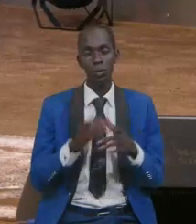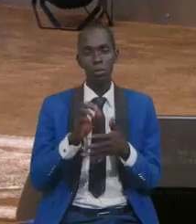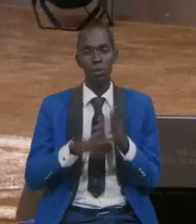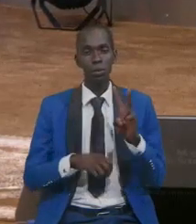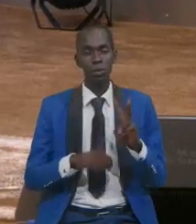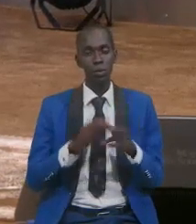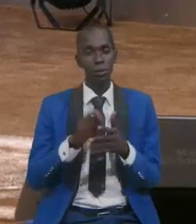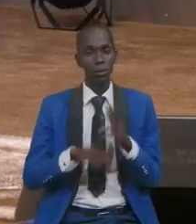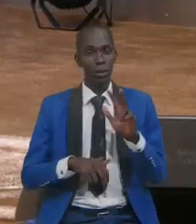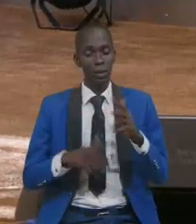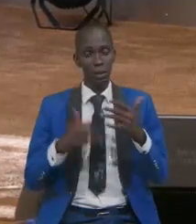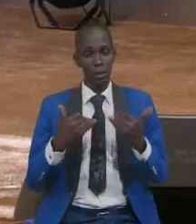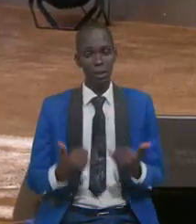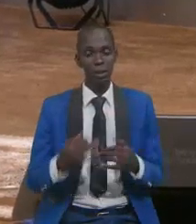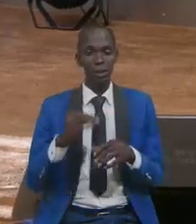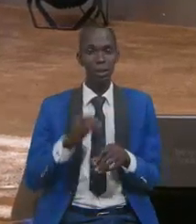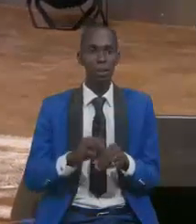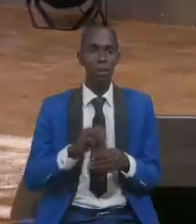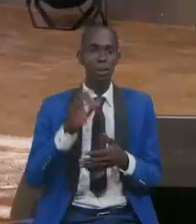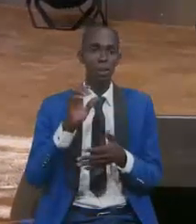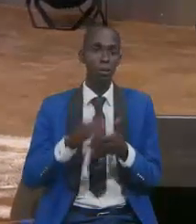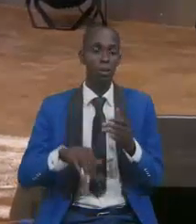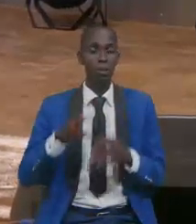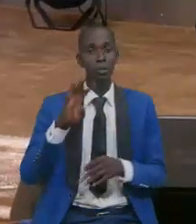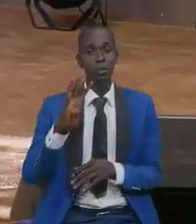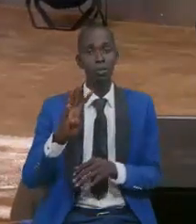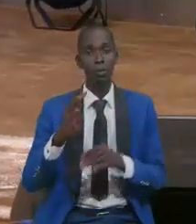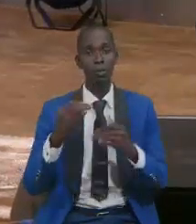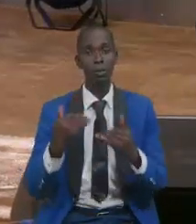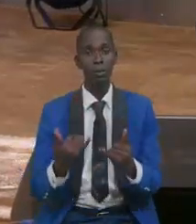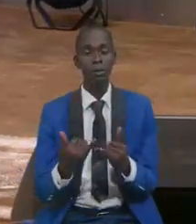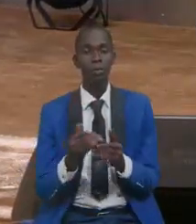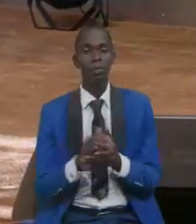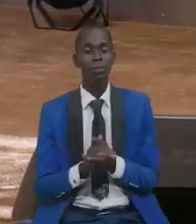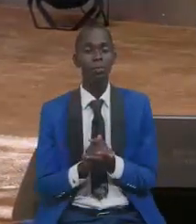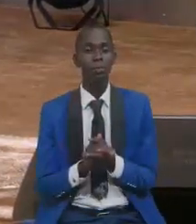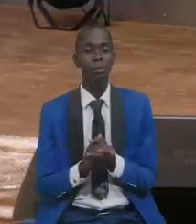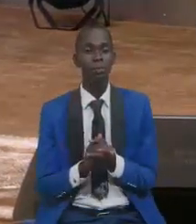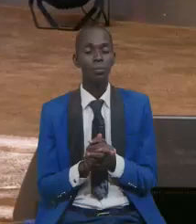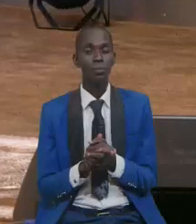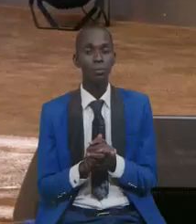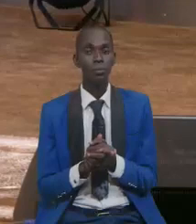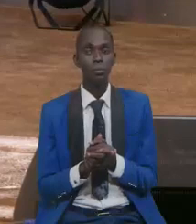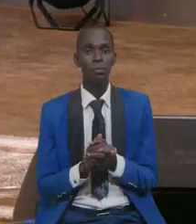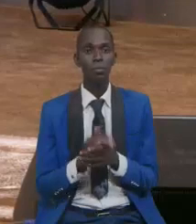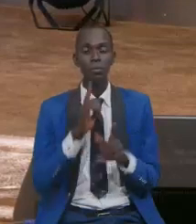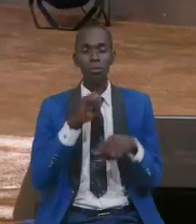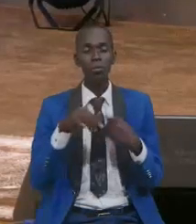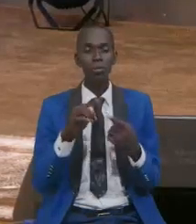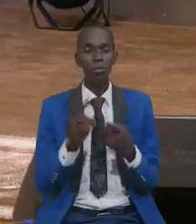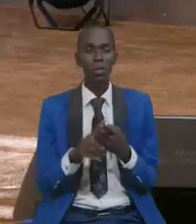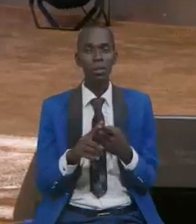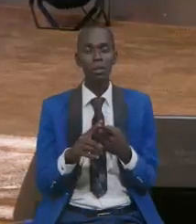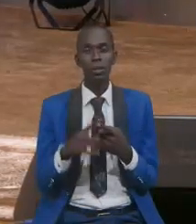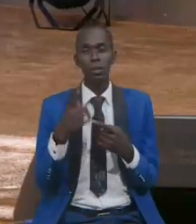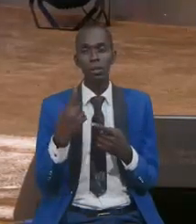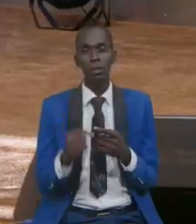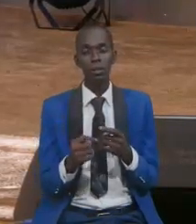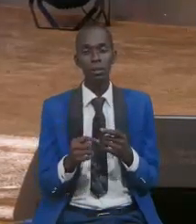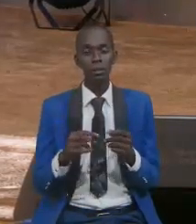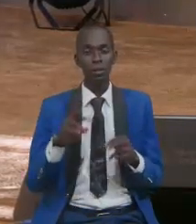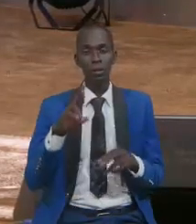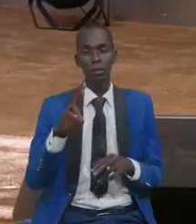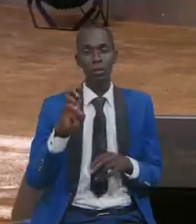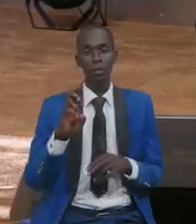4. Tonight we're looking at the message, prophetic revelation concerning a proud